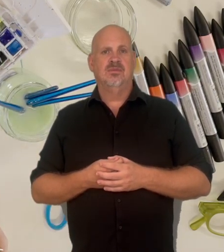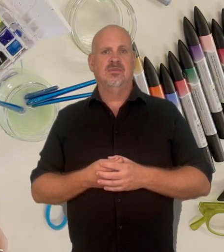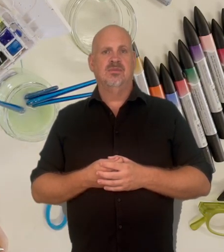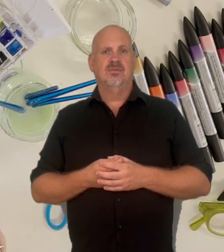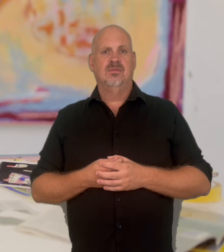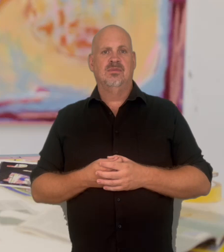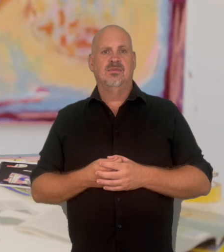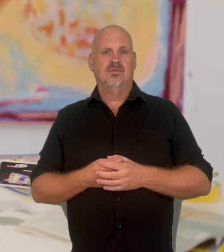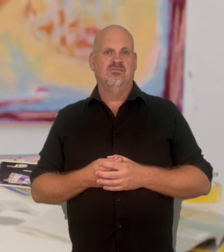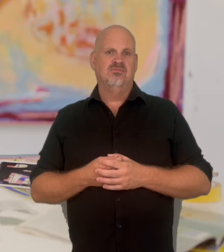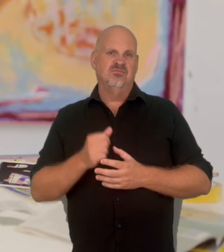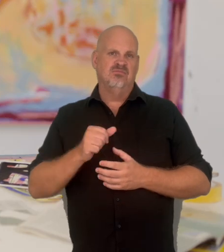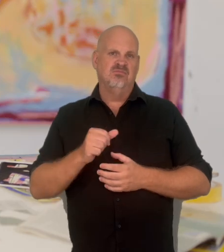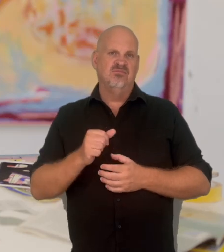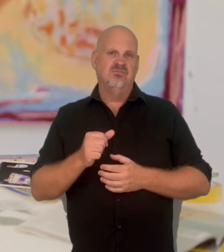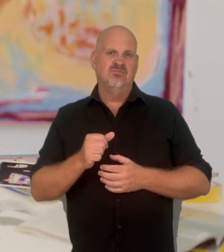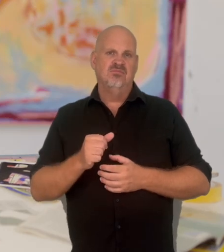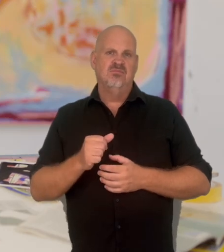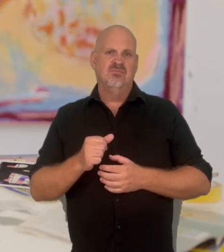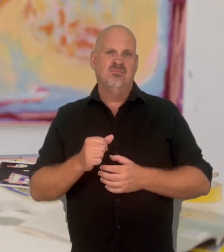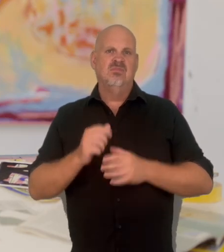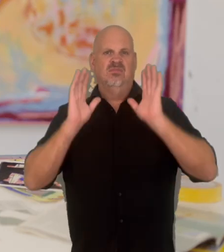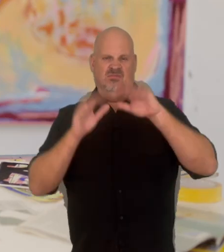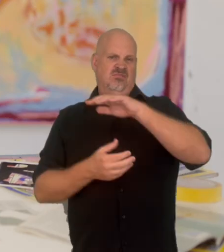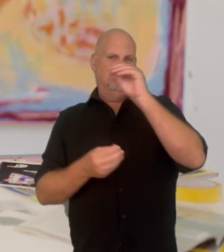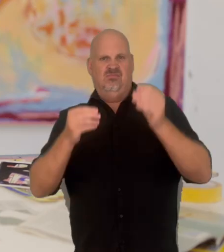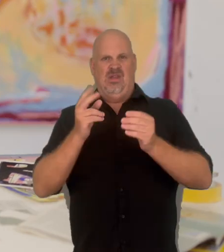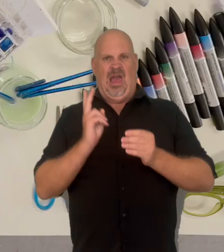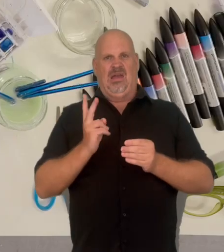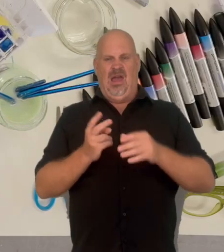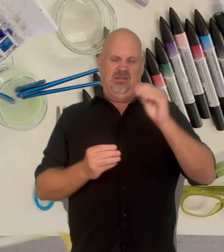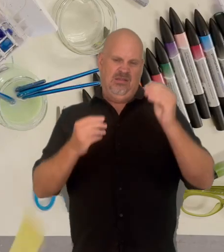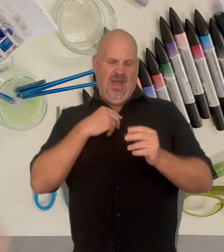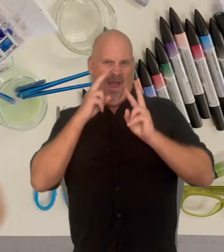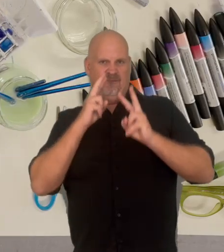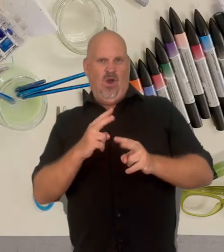Yeah. Okay, we're going to turn this over again and have a look.